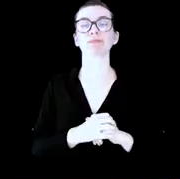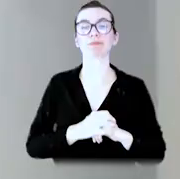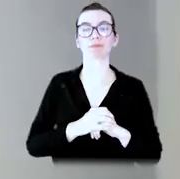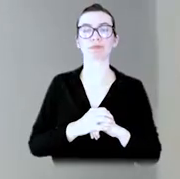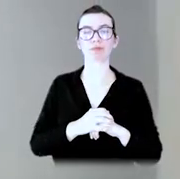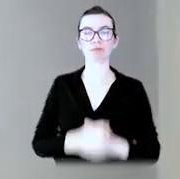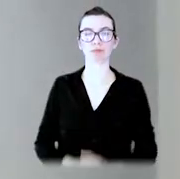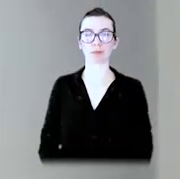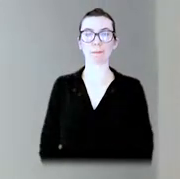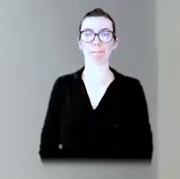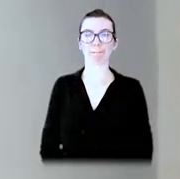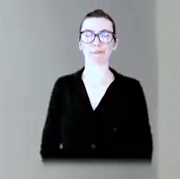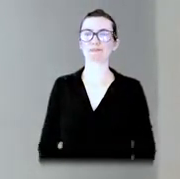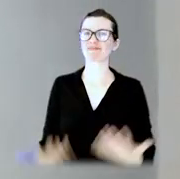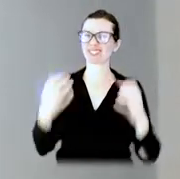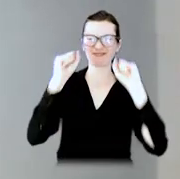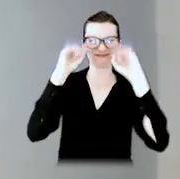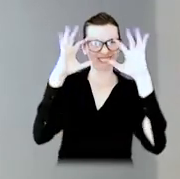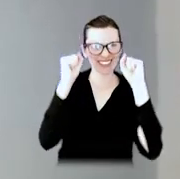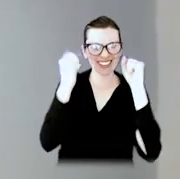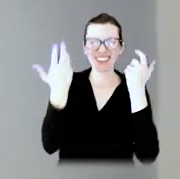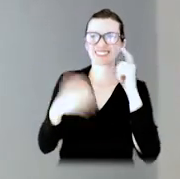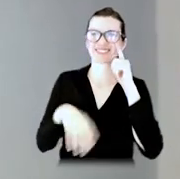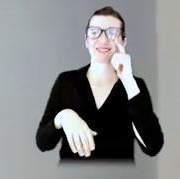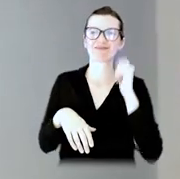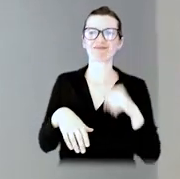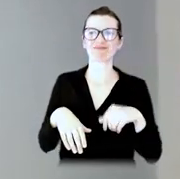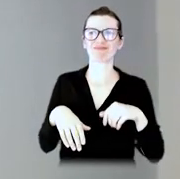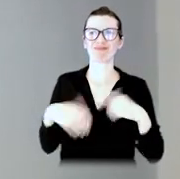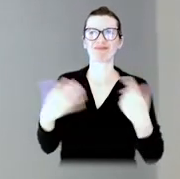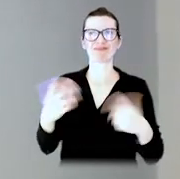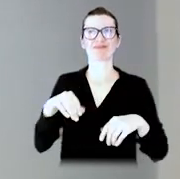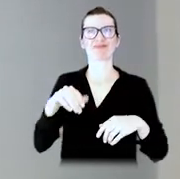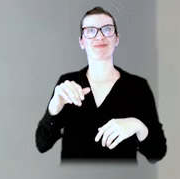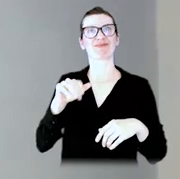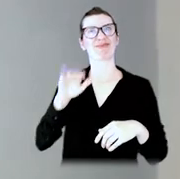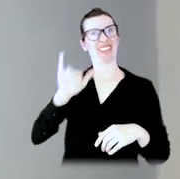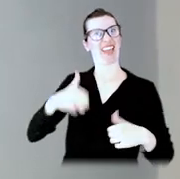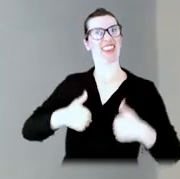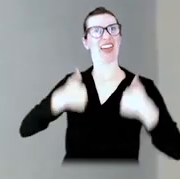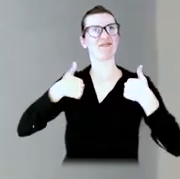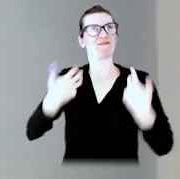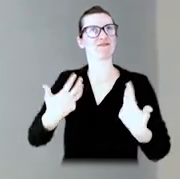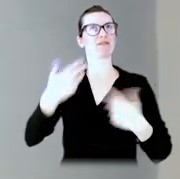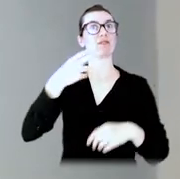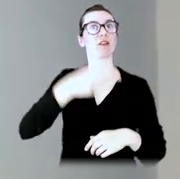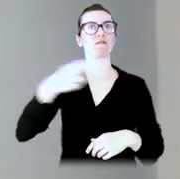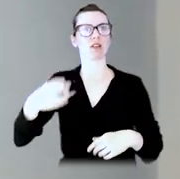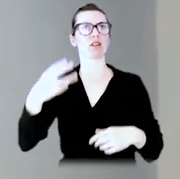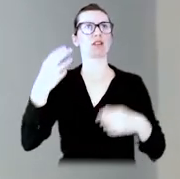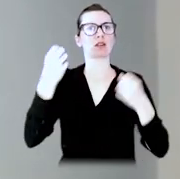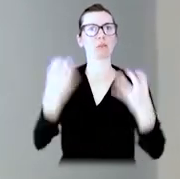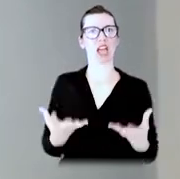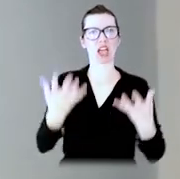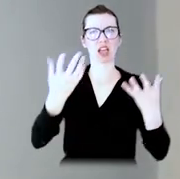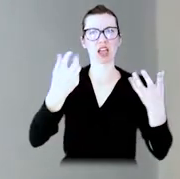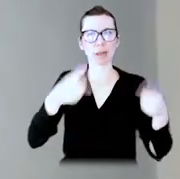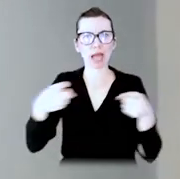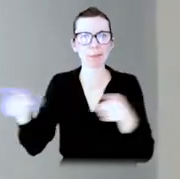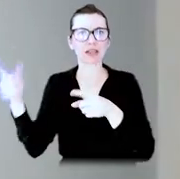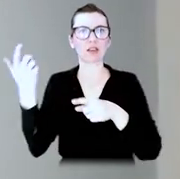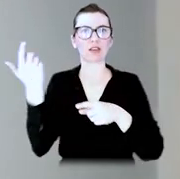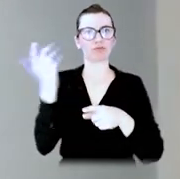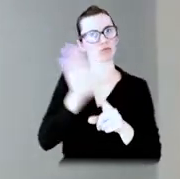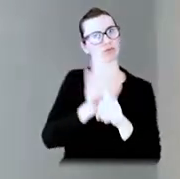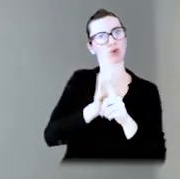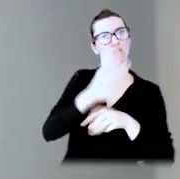just fascinating. When you're living a life hard of hearing, there's a lot of things that happen in your world that in a